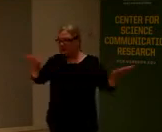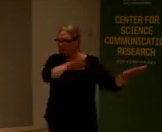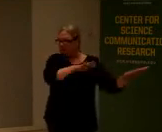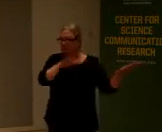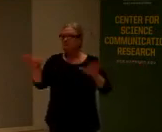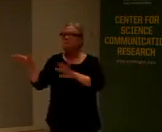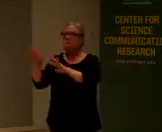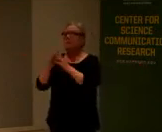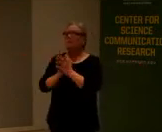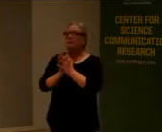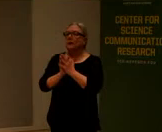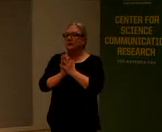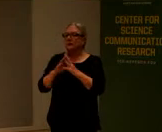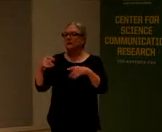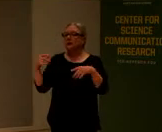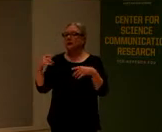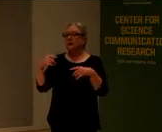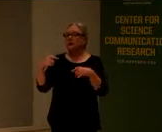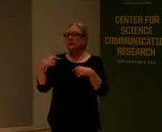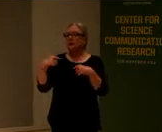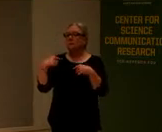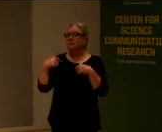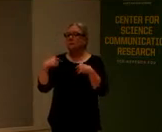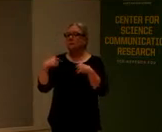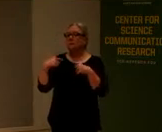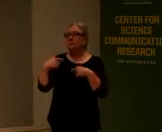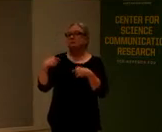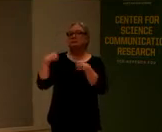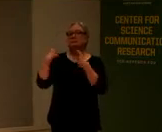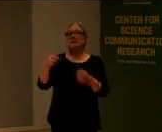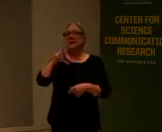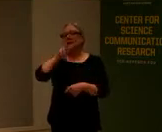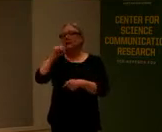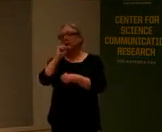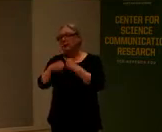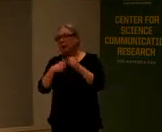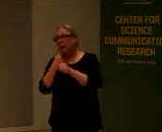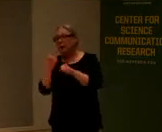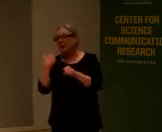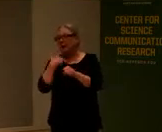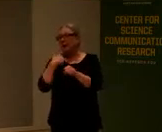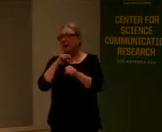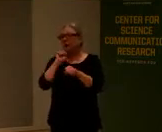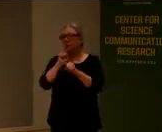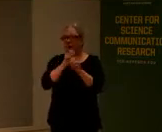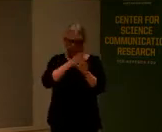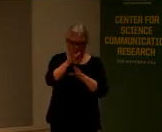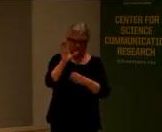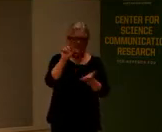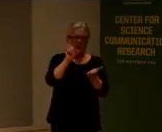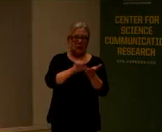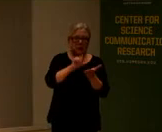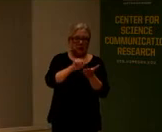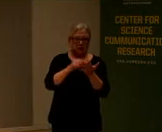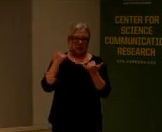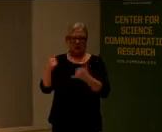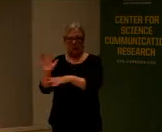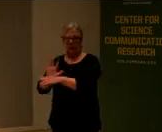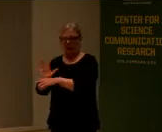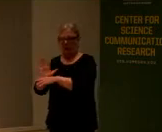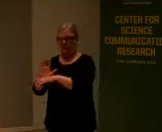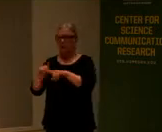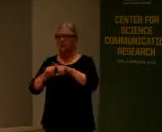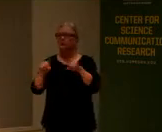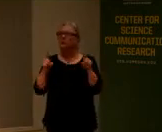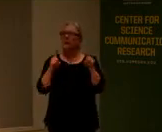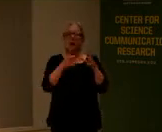years in media, in newspapers mostly, and now I make films. And there is a lot that's happening in the field